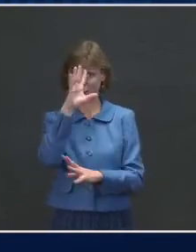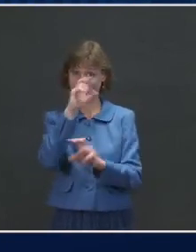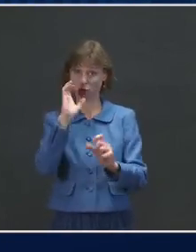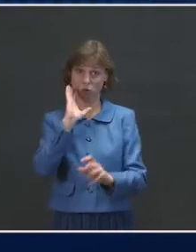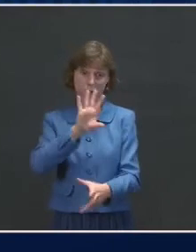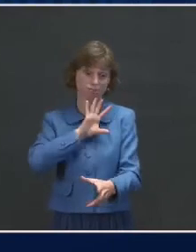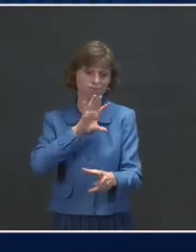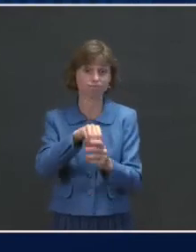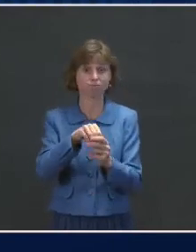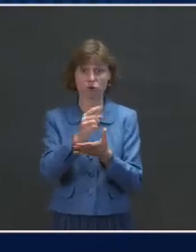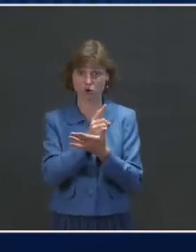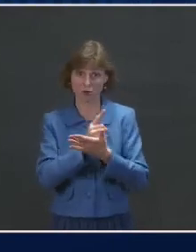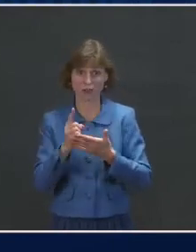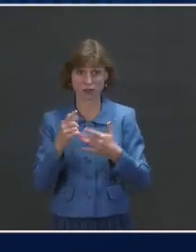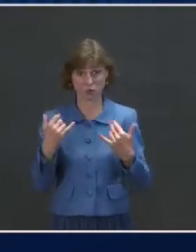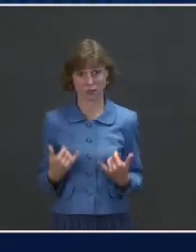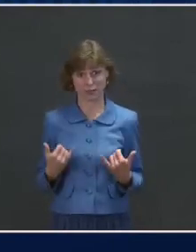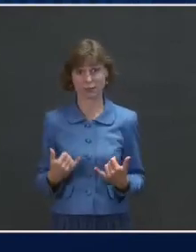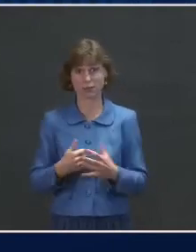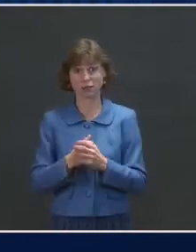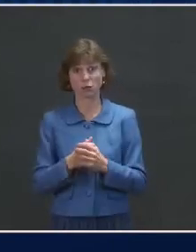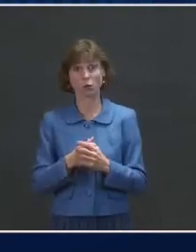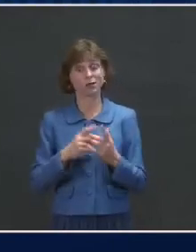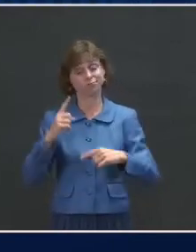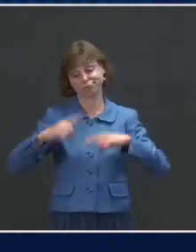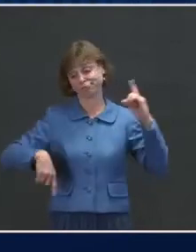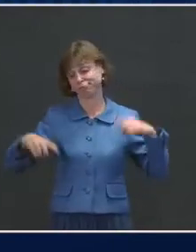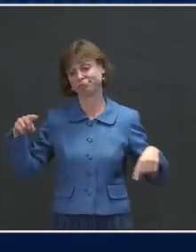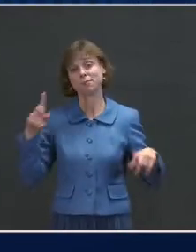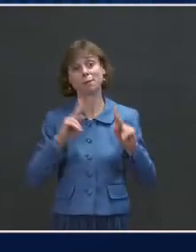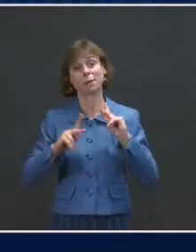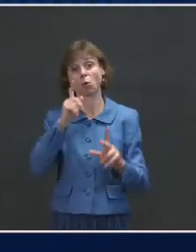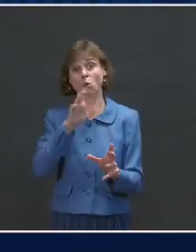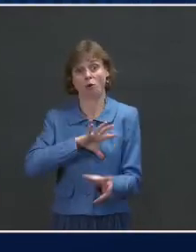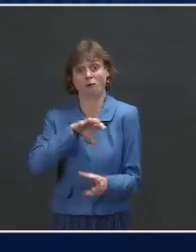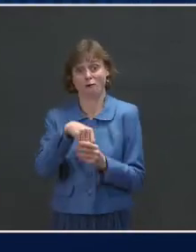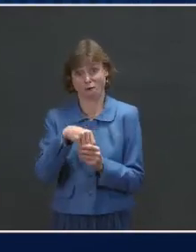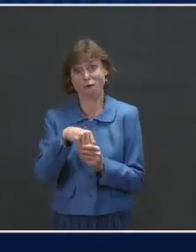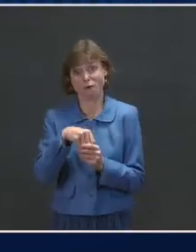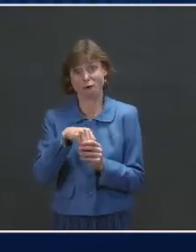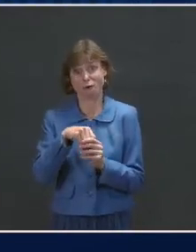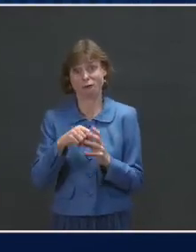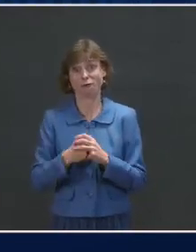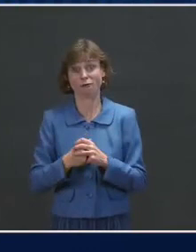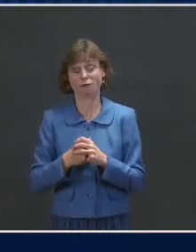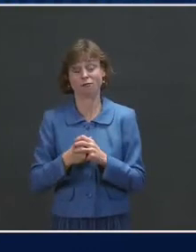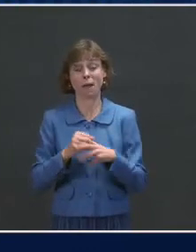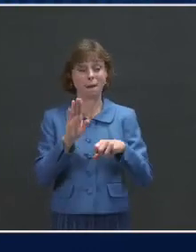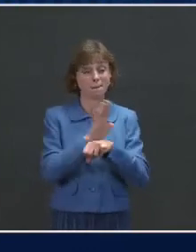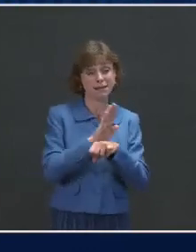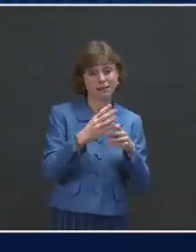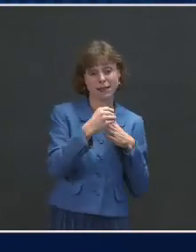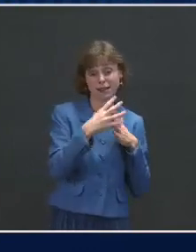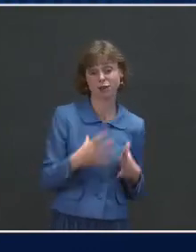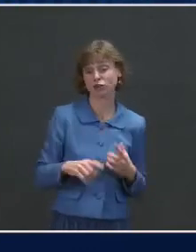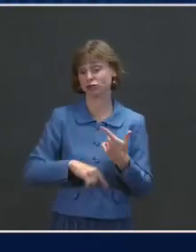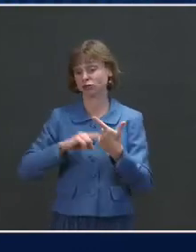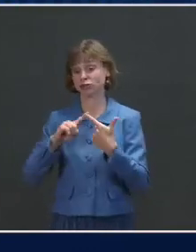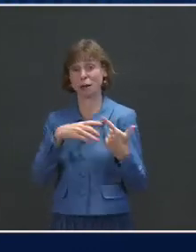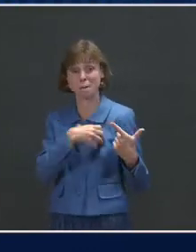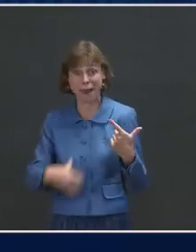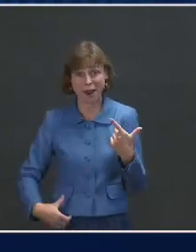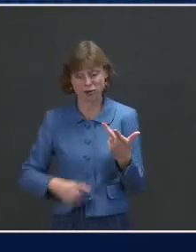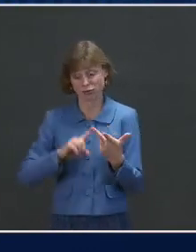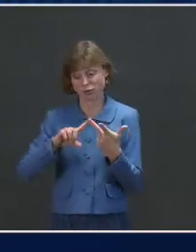course of this week with a range of stakeholders, including business leaders, mayors and governors. And as we've